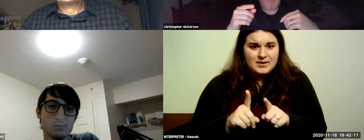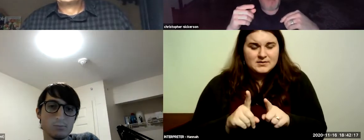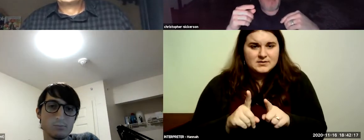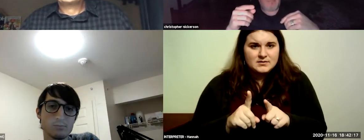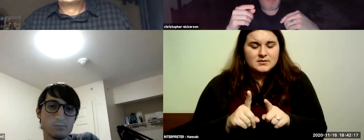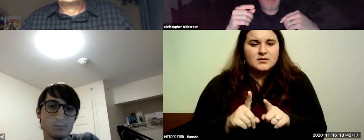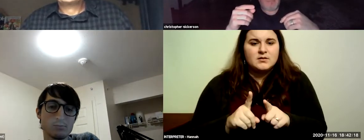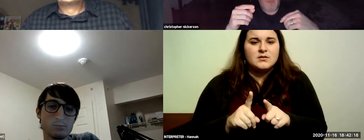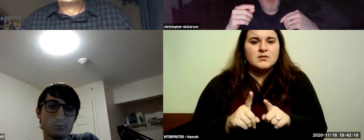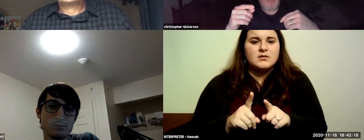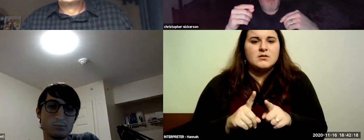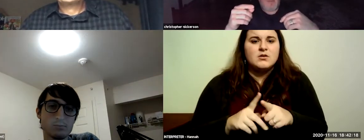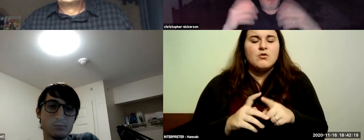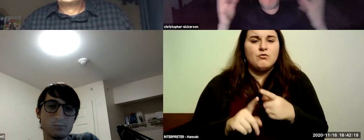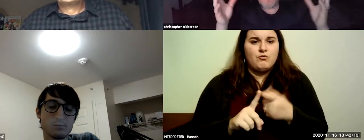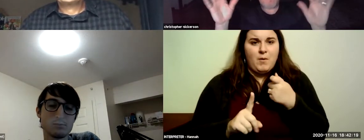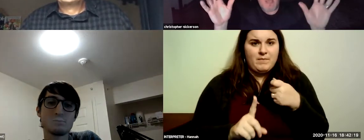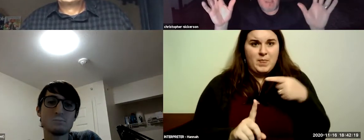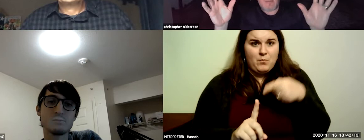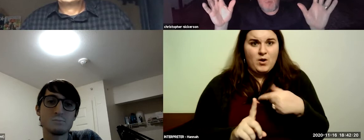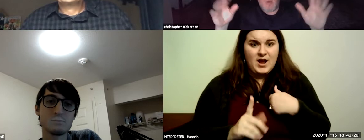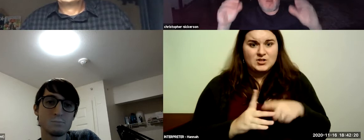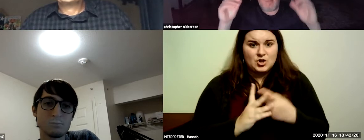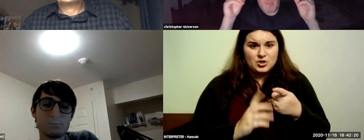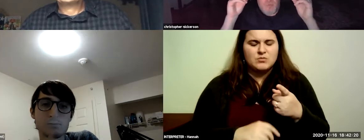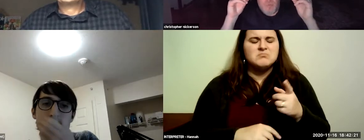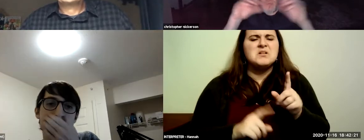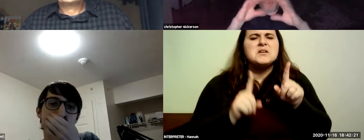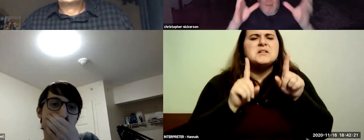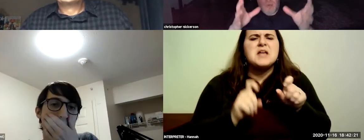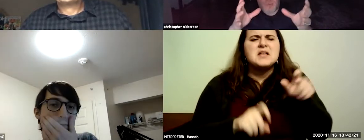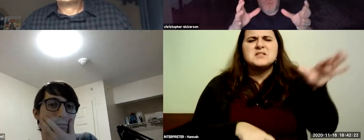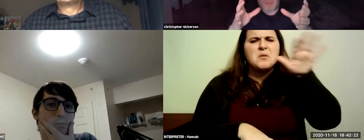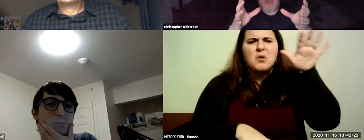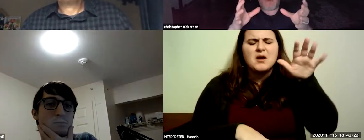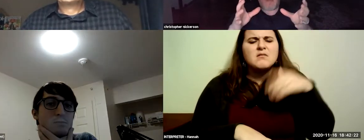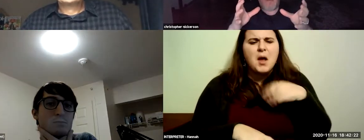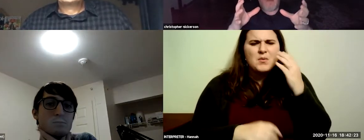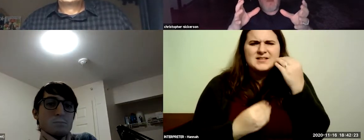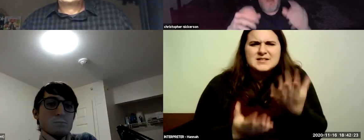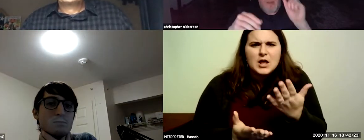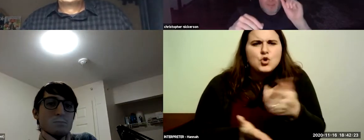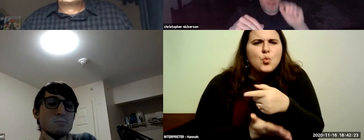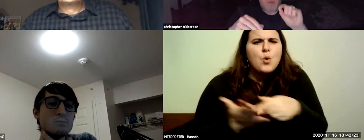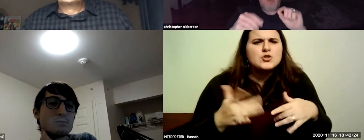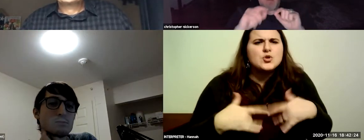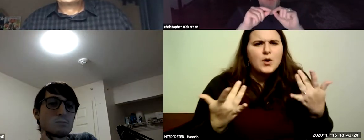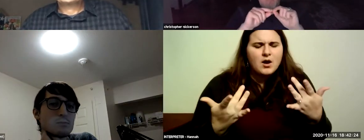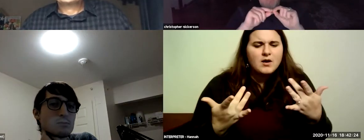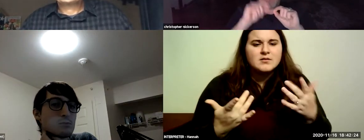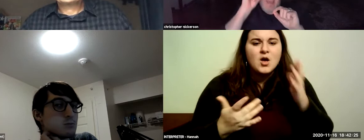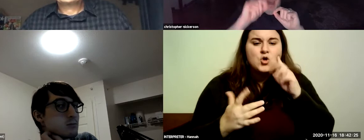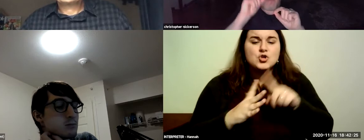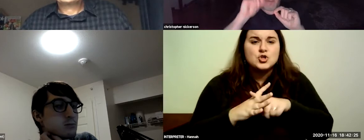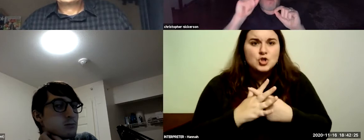you at. Okay, so you're going to do a test somewhere. I'm going to give you the parameters of what's happening, and then I'm going to start you, and I